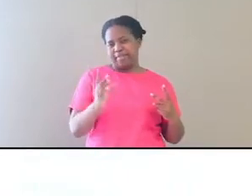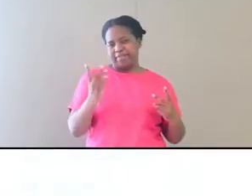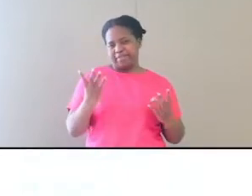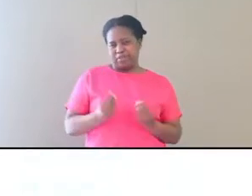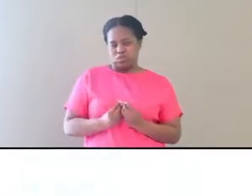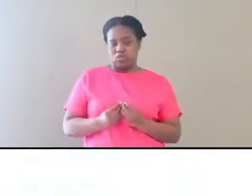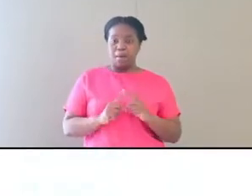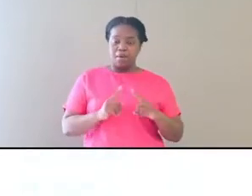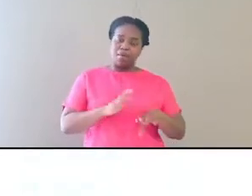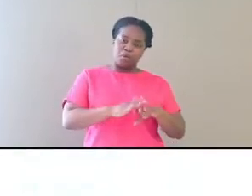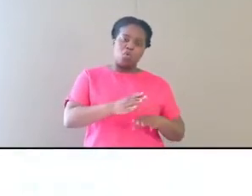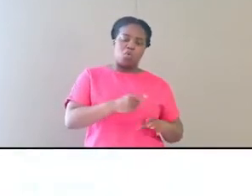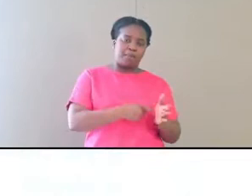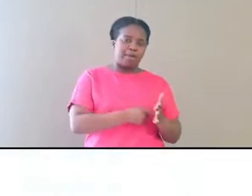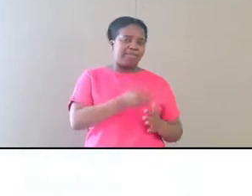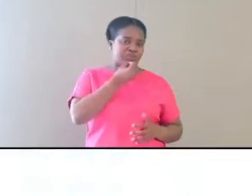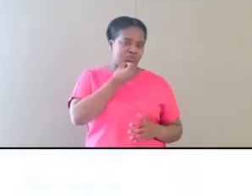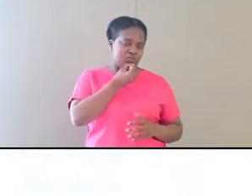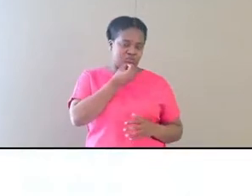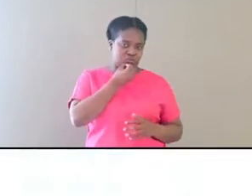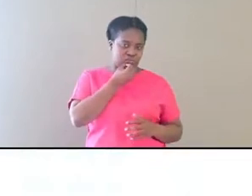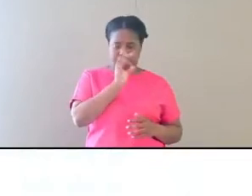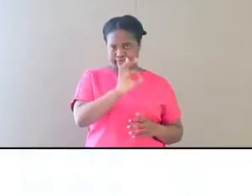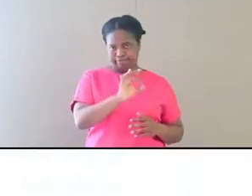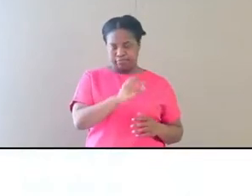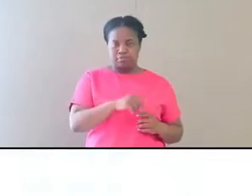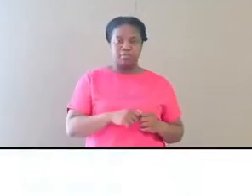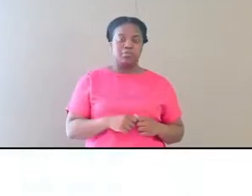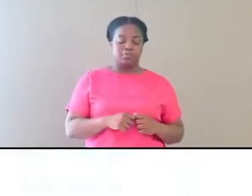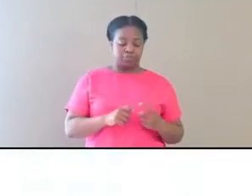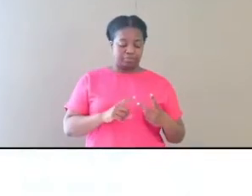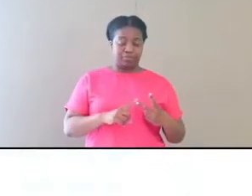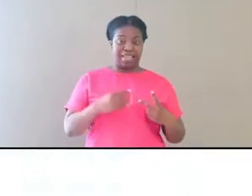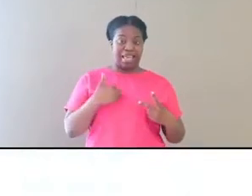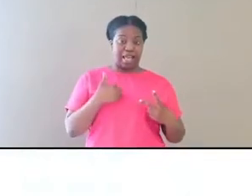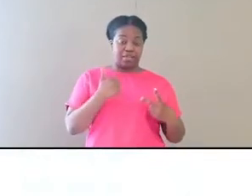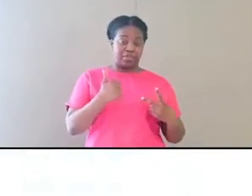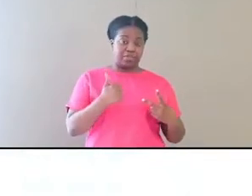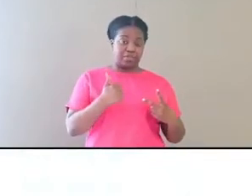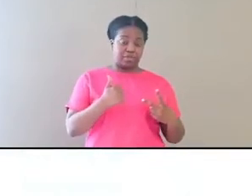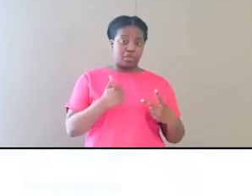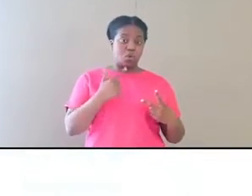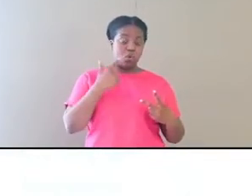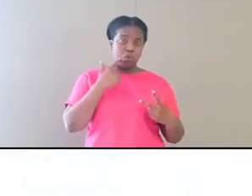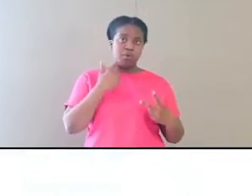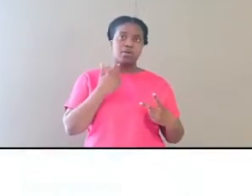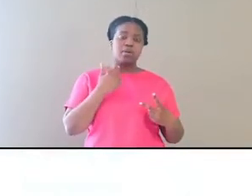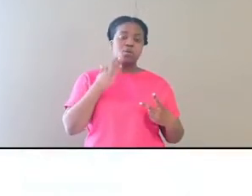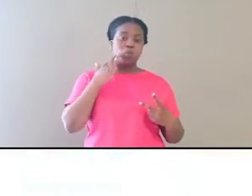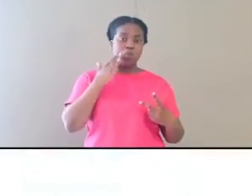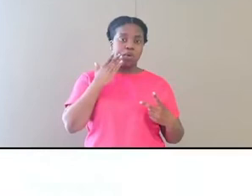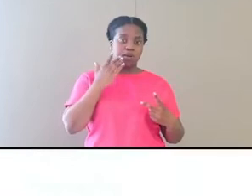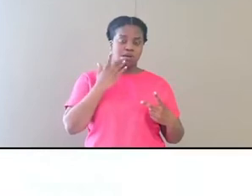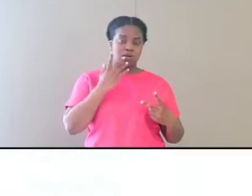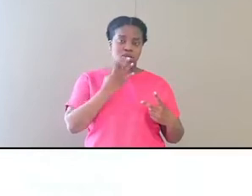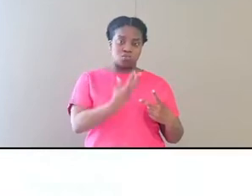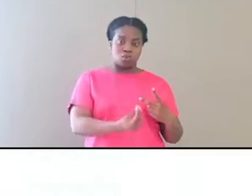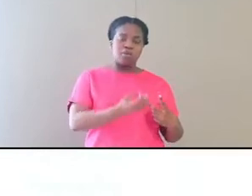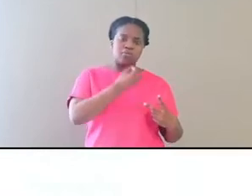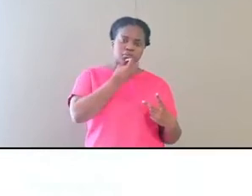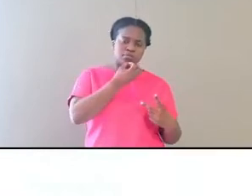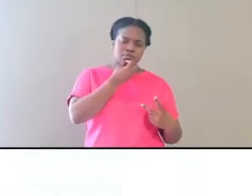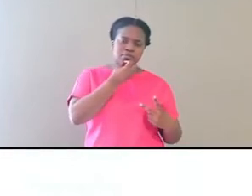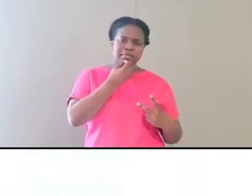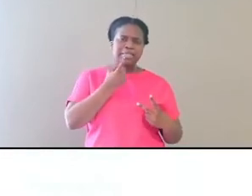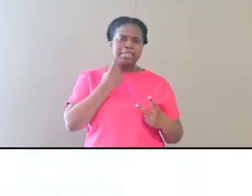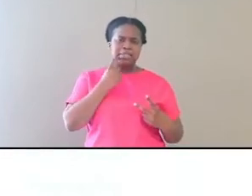So it is spent on food. The child health outcomes that are really important. So more early access